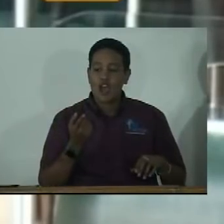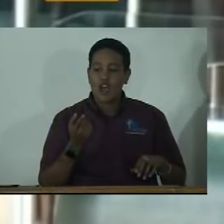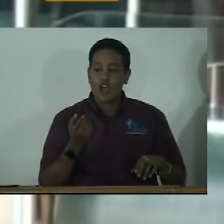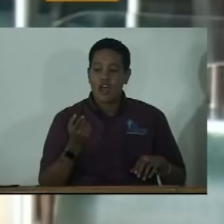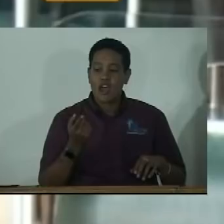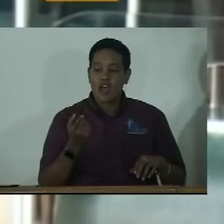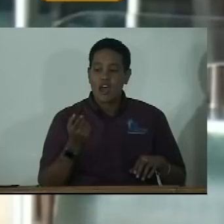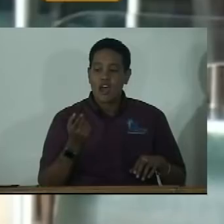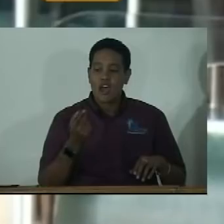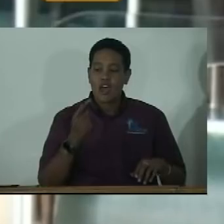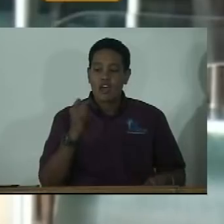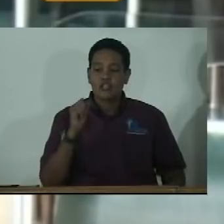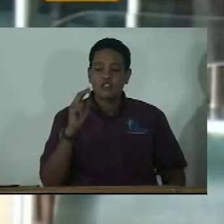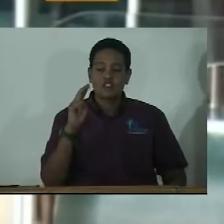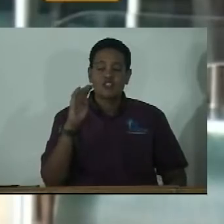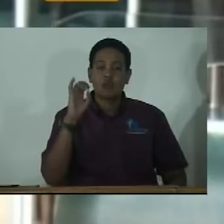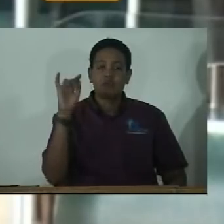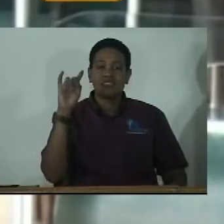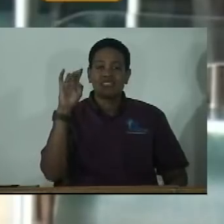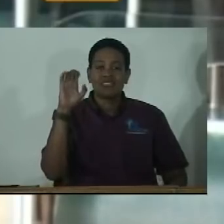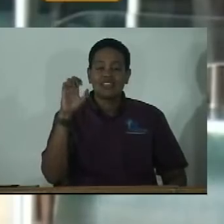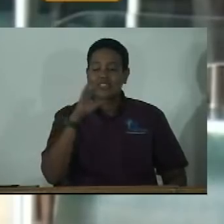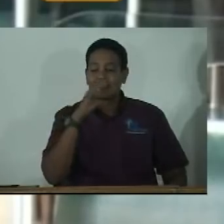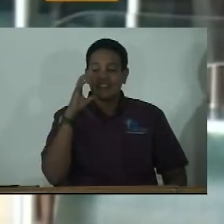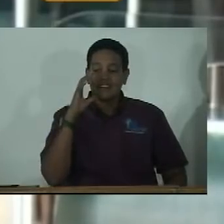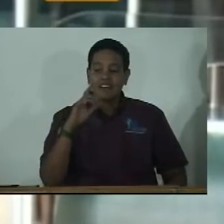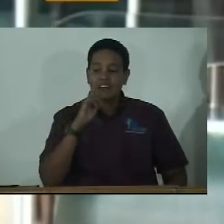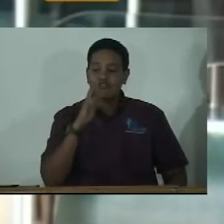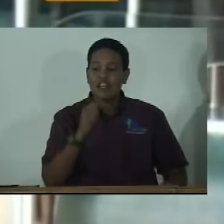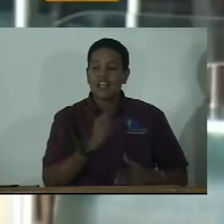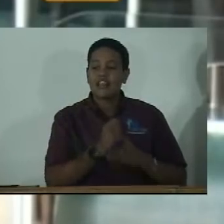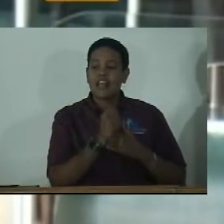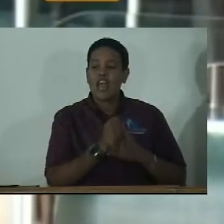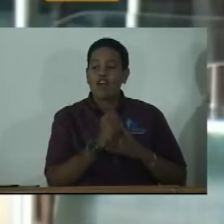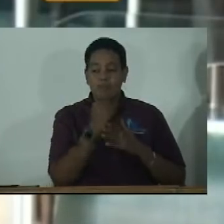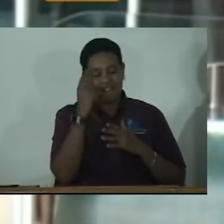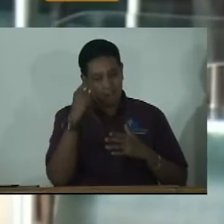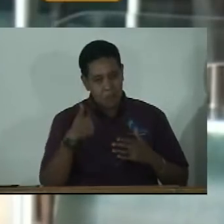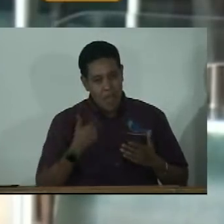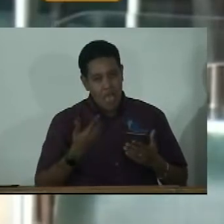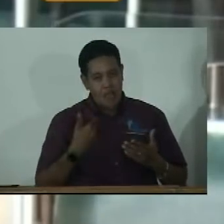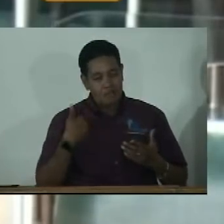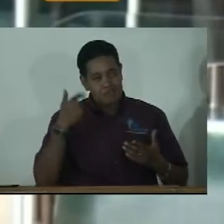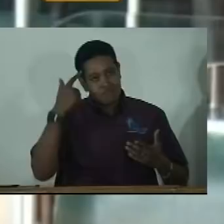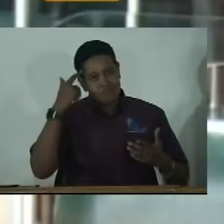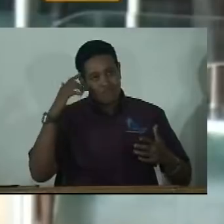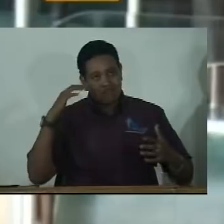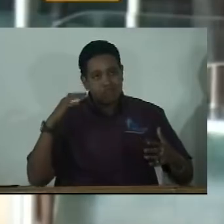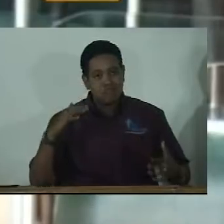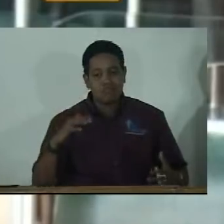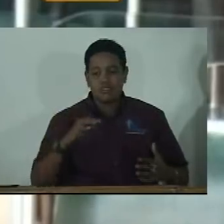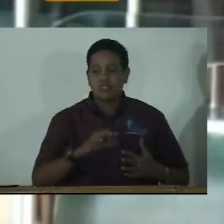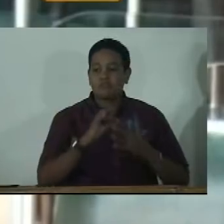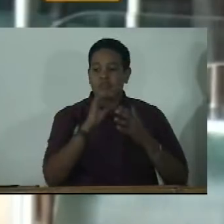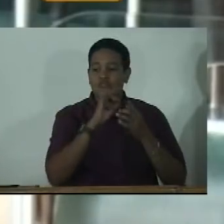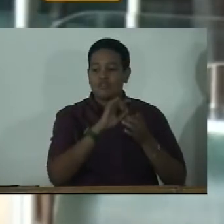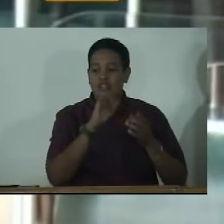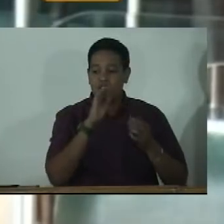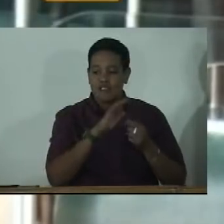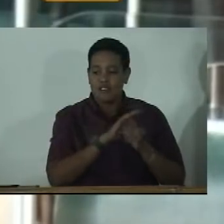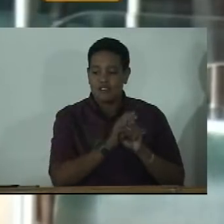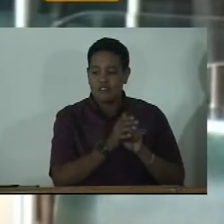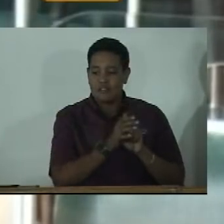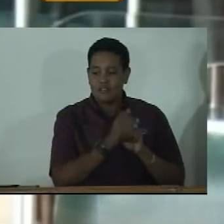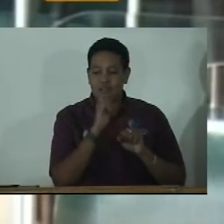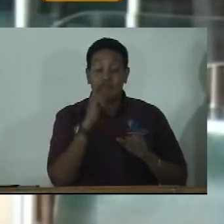subsistence farming, yes. A few years ago, it's actually therapy for me. It's, especially in this time of COVID,